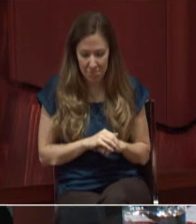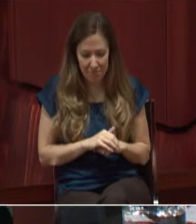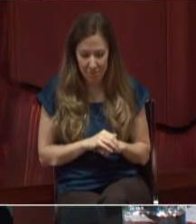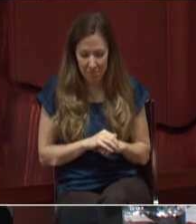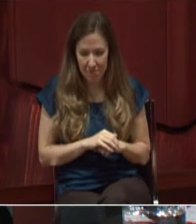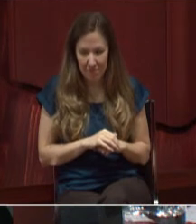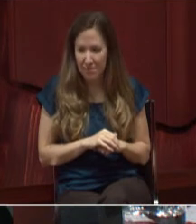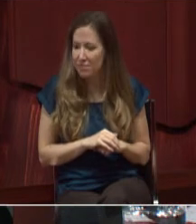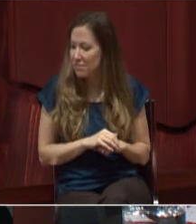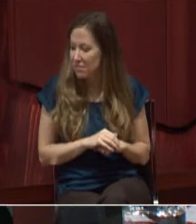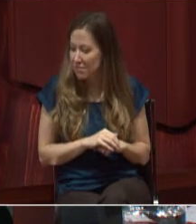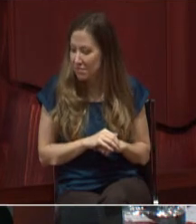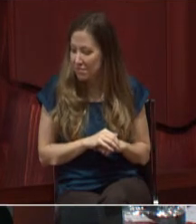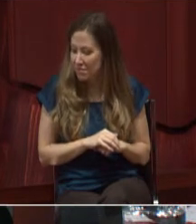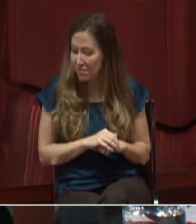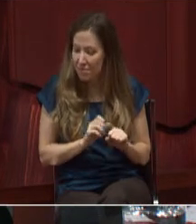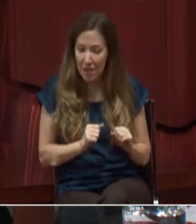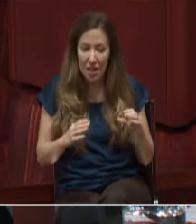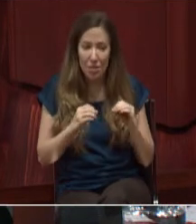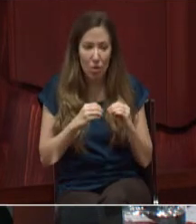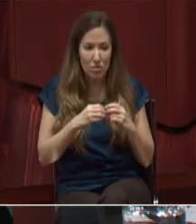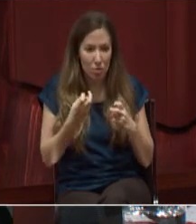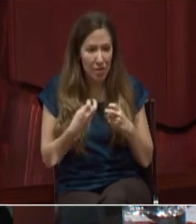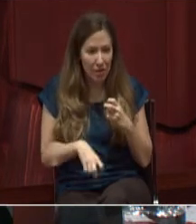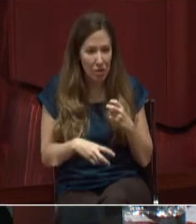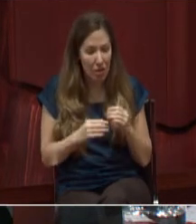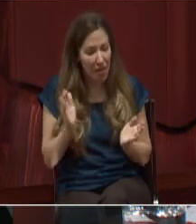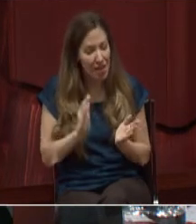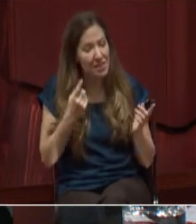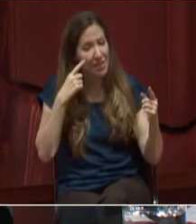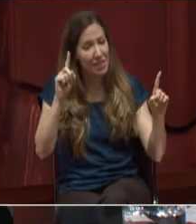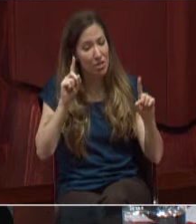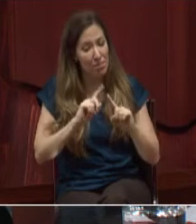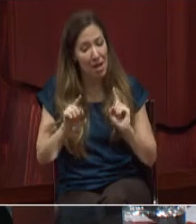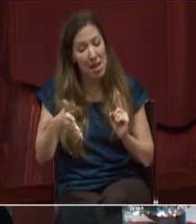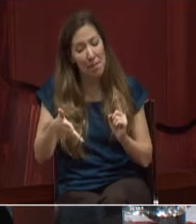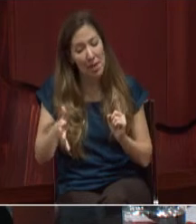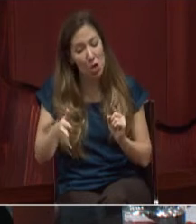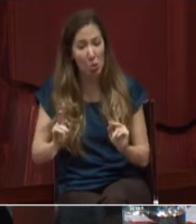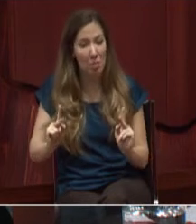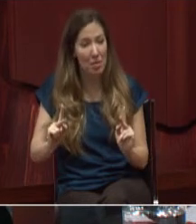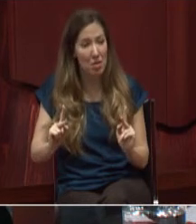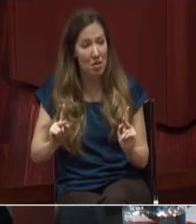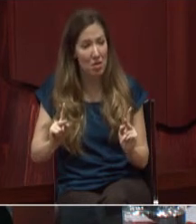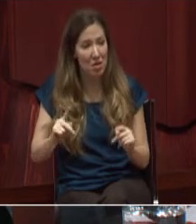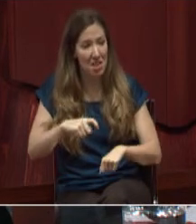although it can be much more cumbersome and less efficient. Mediocre people, time